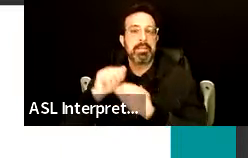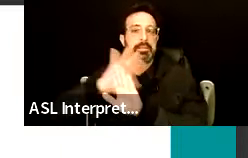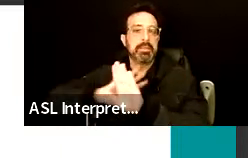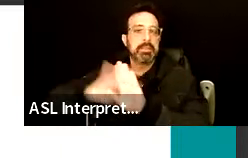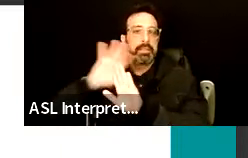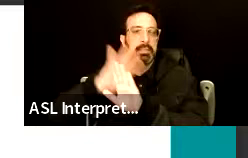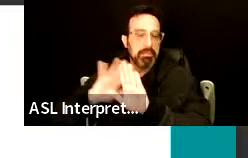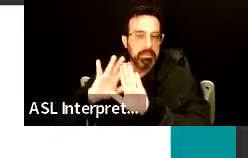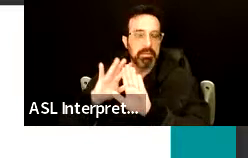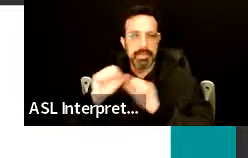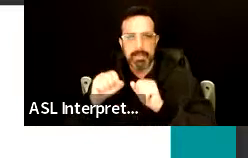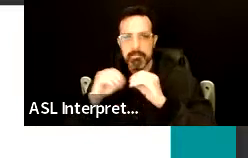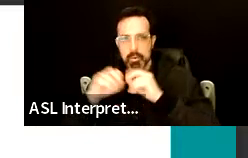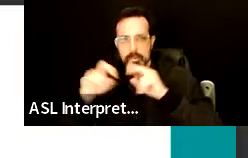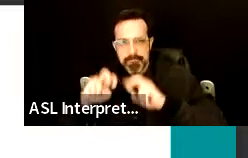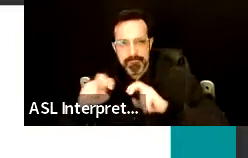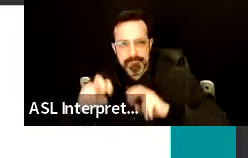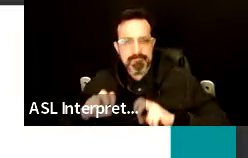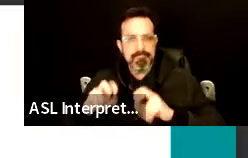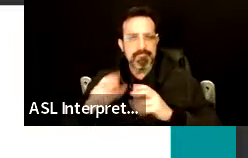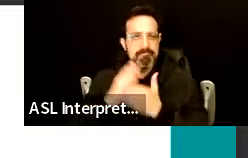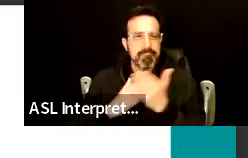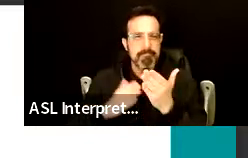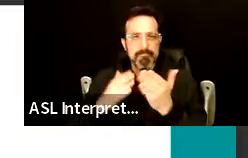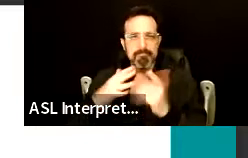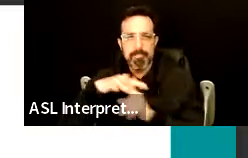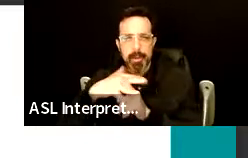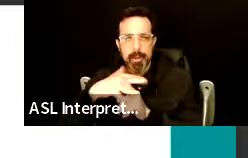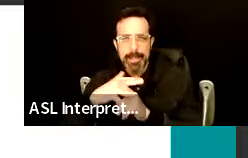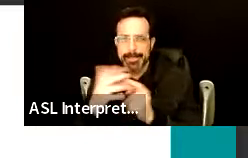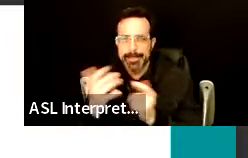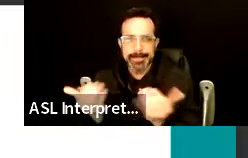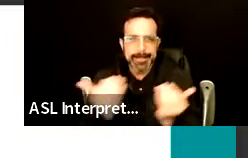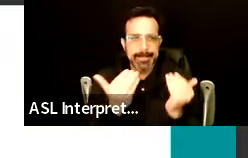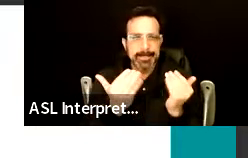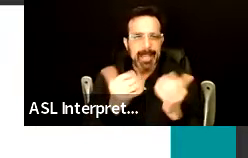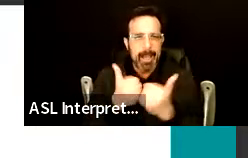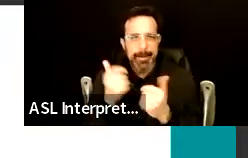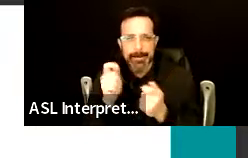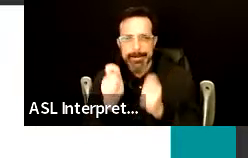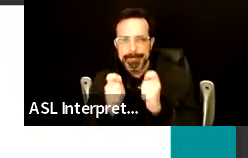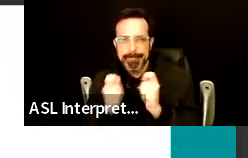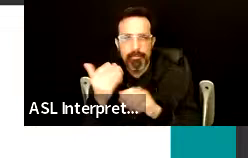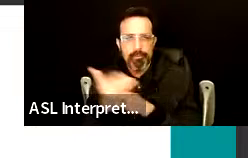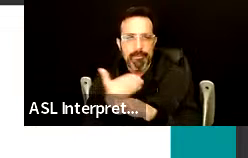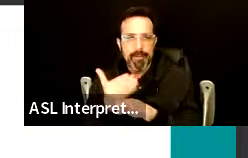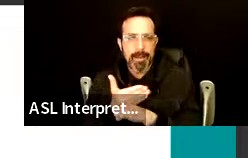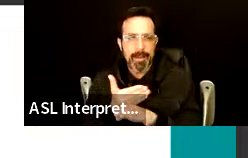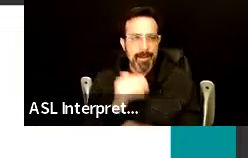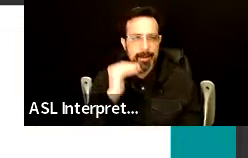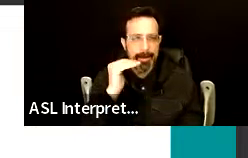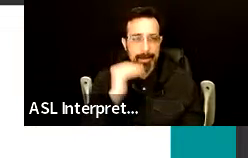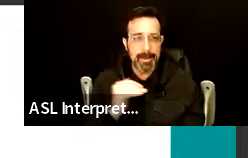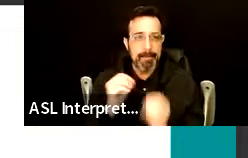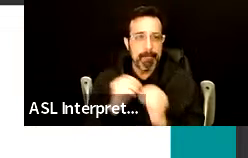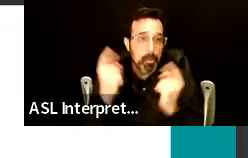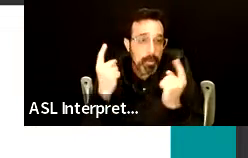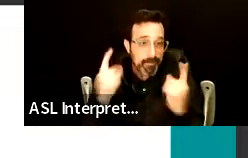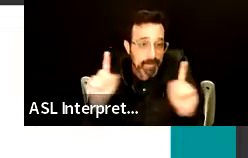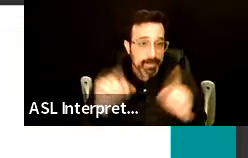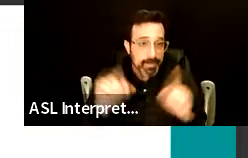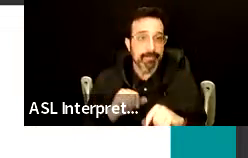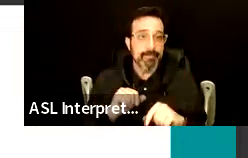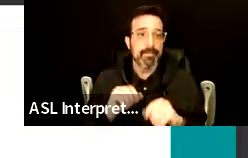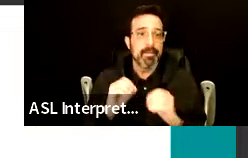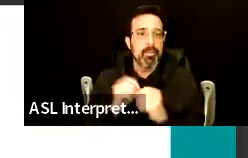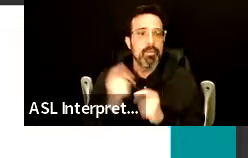that analysis and get some of the context that we really need to refine these and make them as effective and as